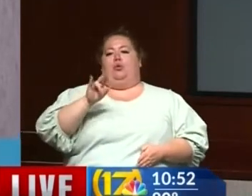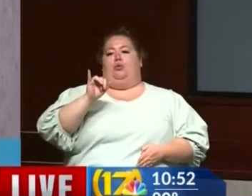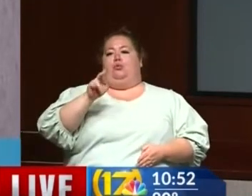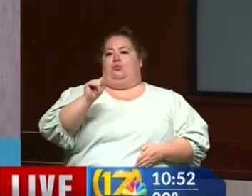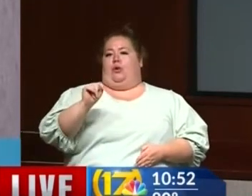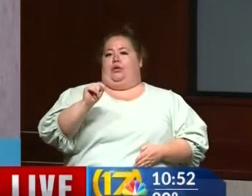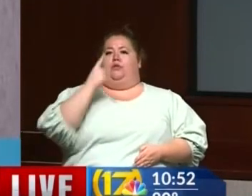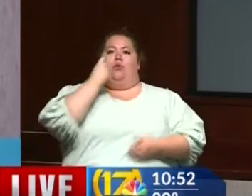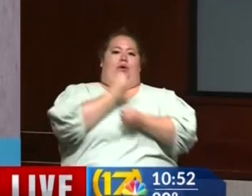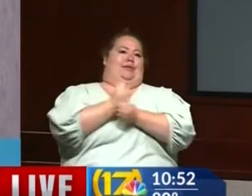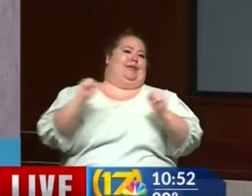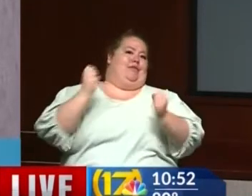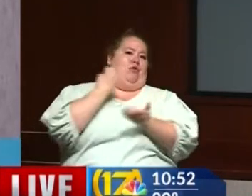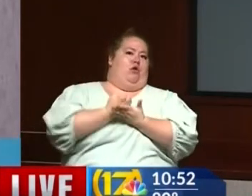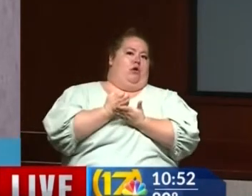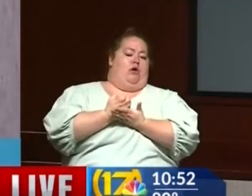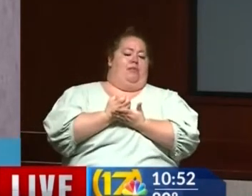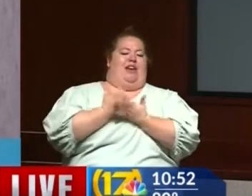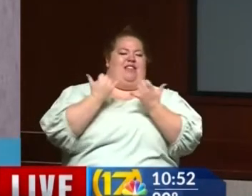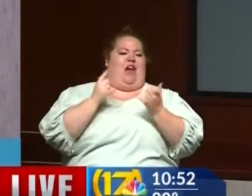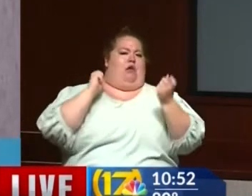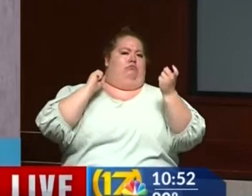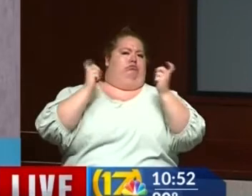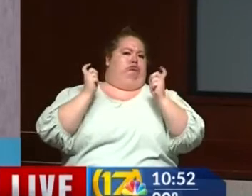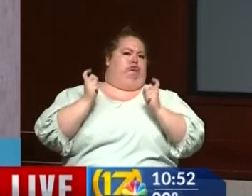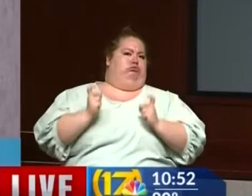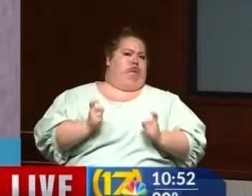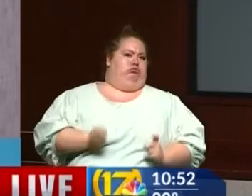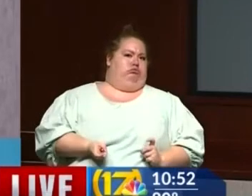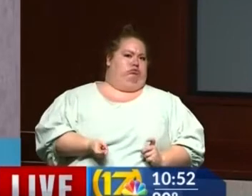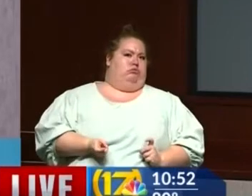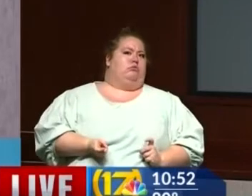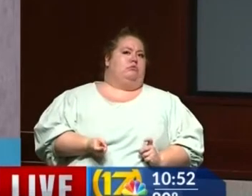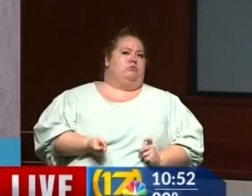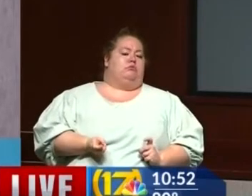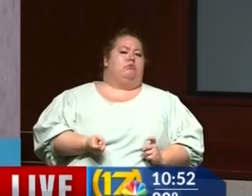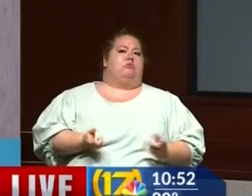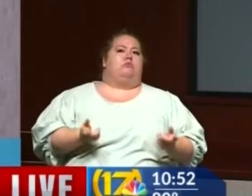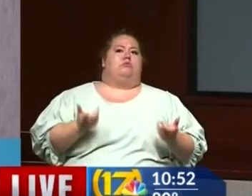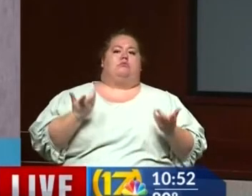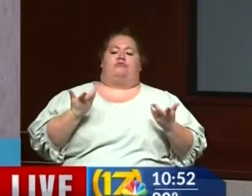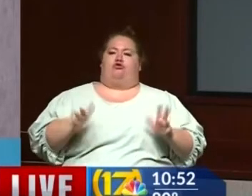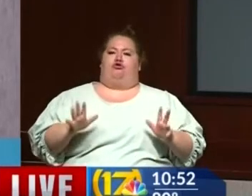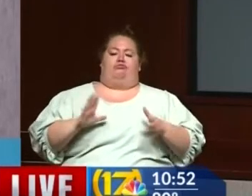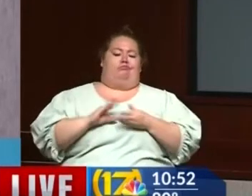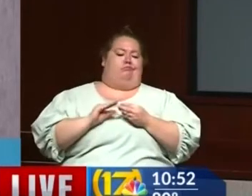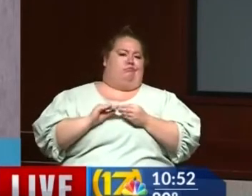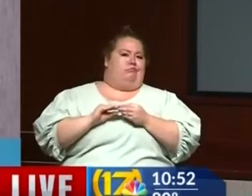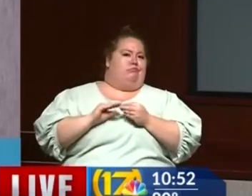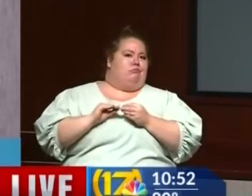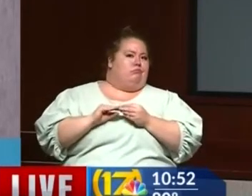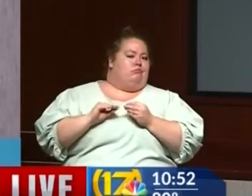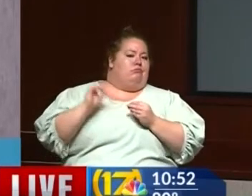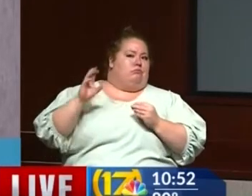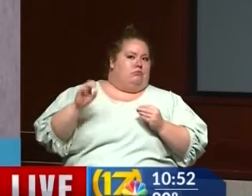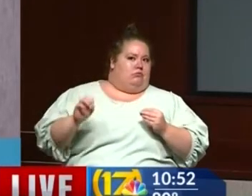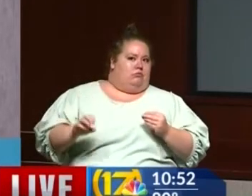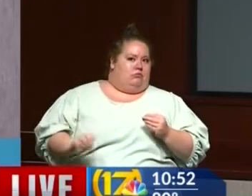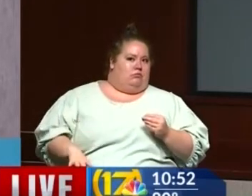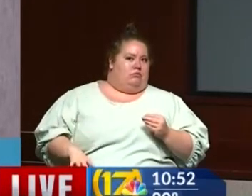blueprint, which we've talked about, and he has added in